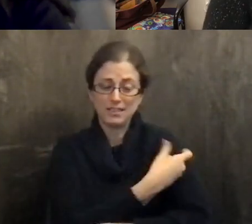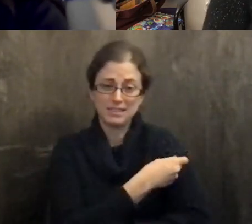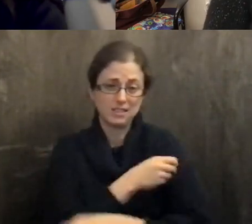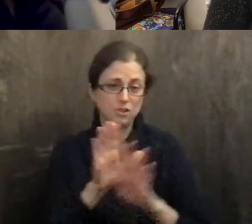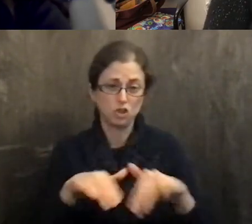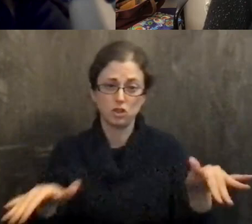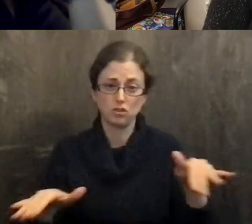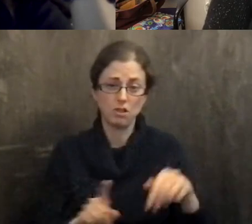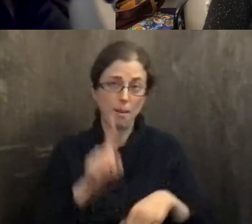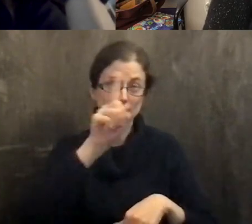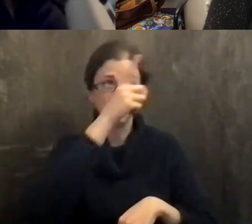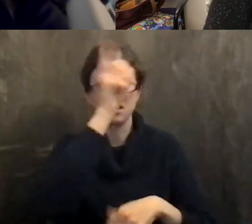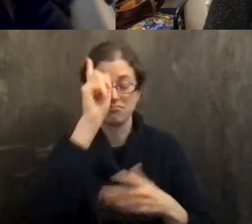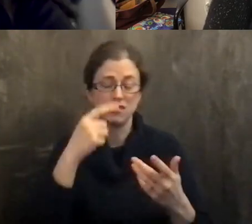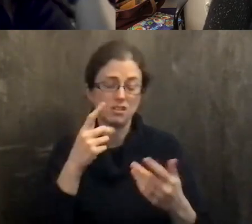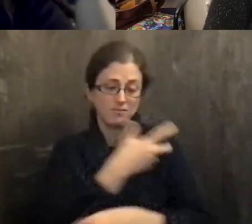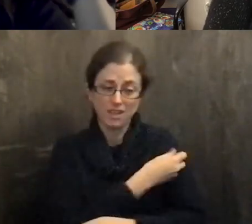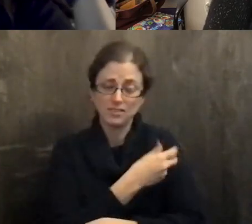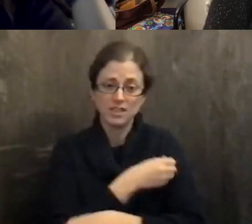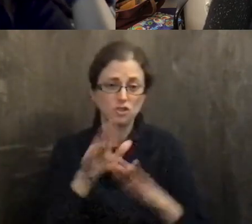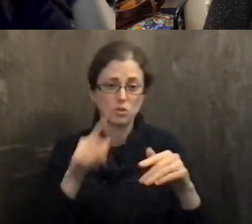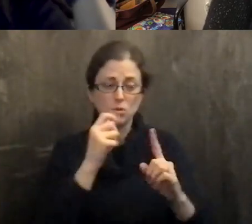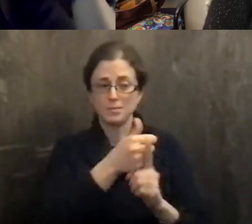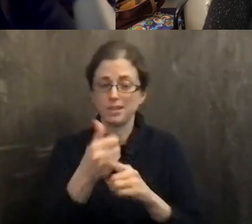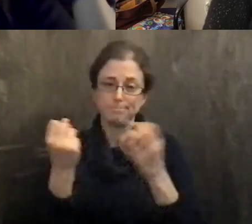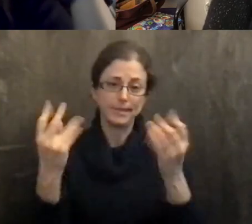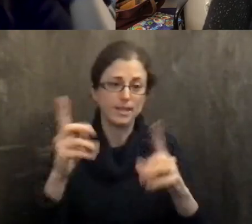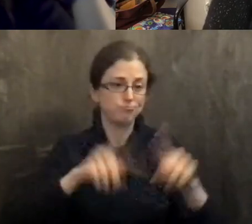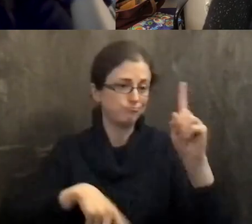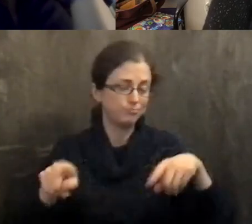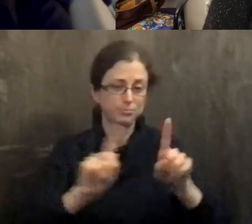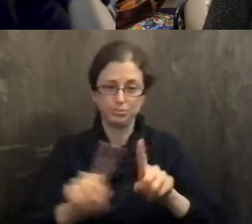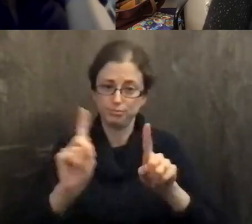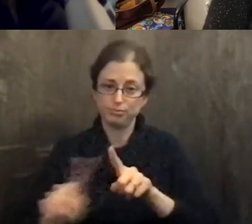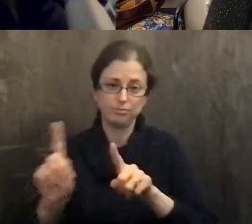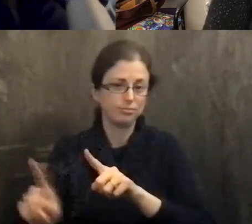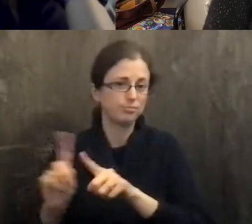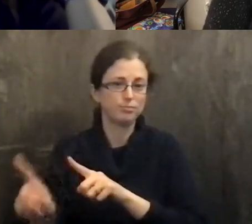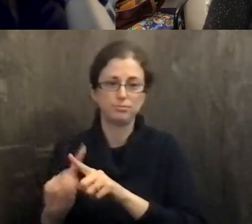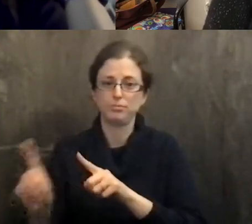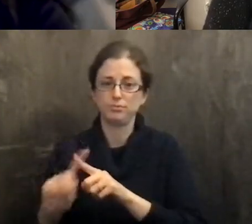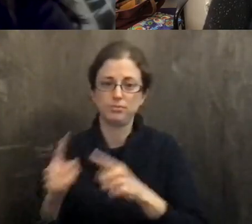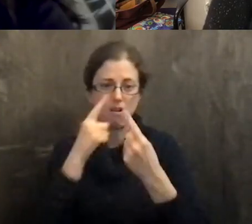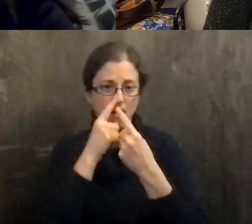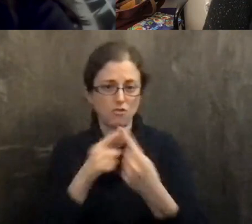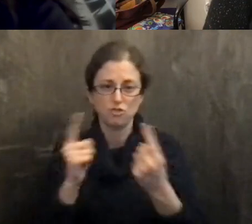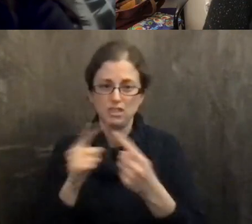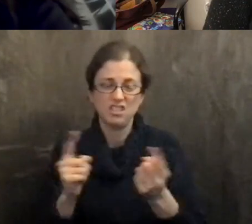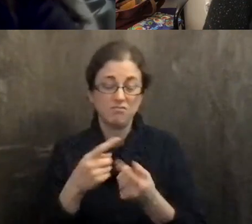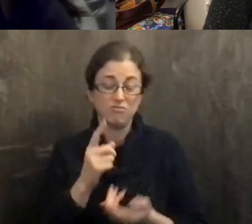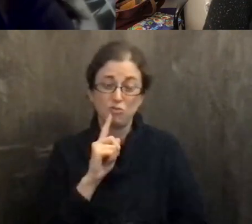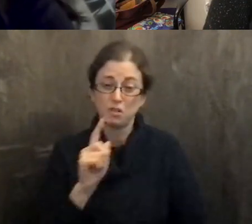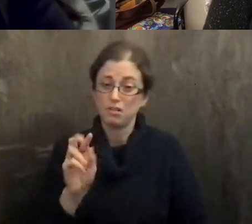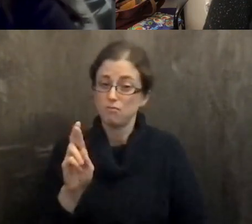of pre-existing allergies. And it's so rare. It's so rare to have an allergic reaction. Not